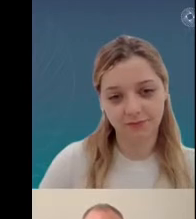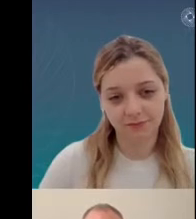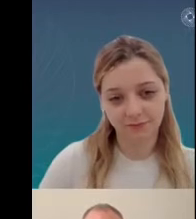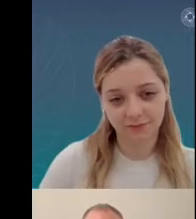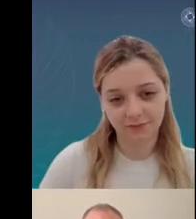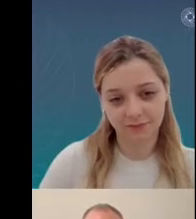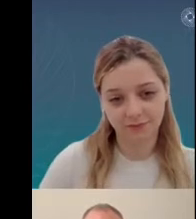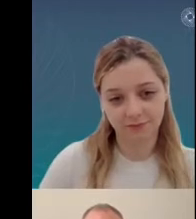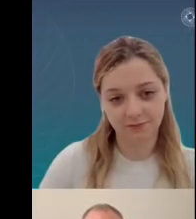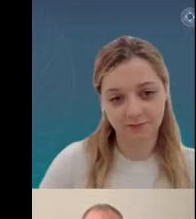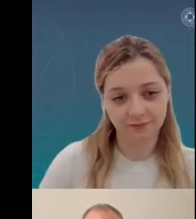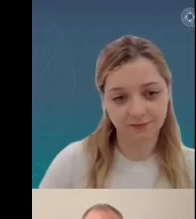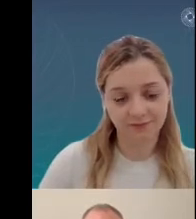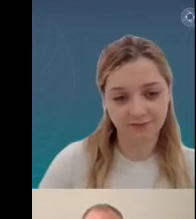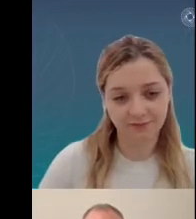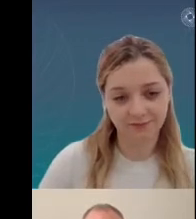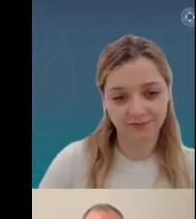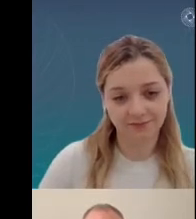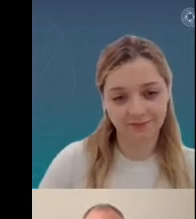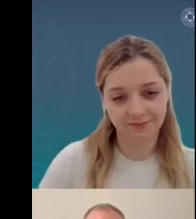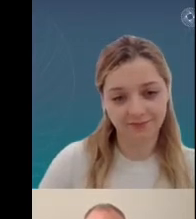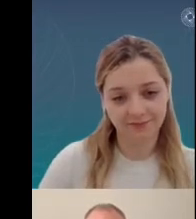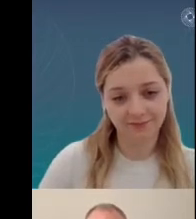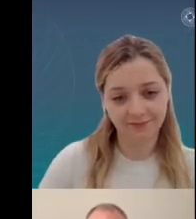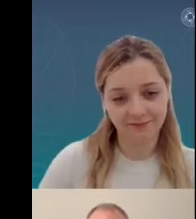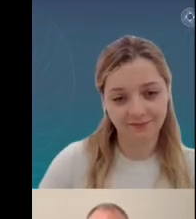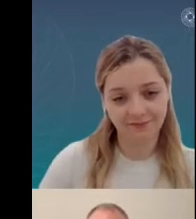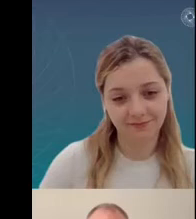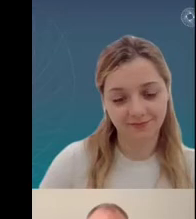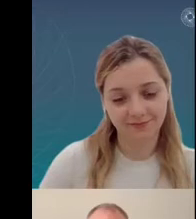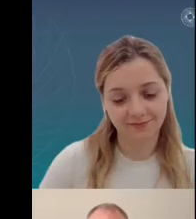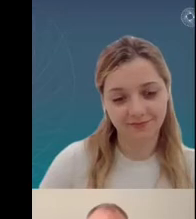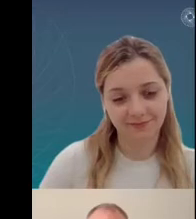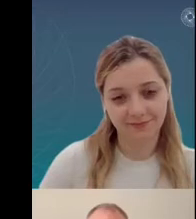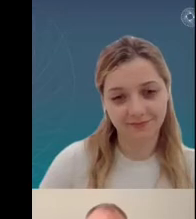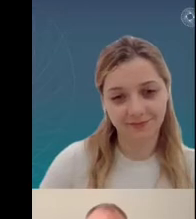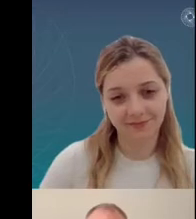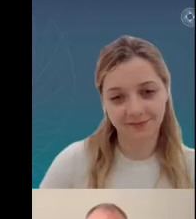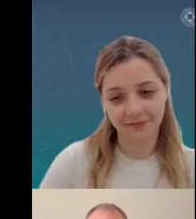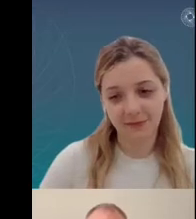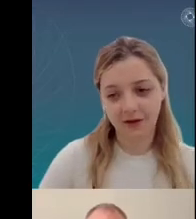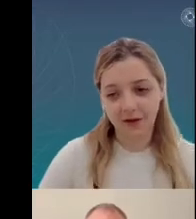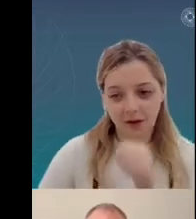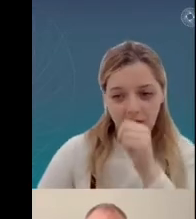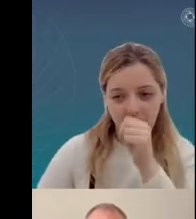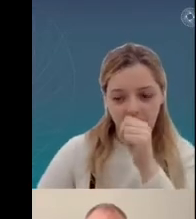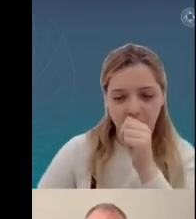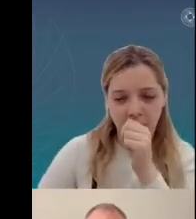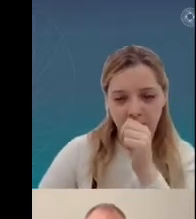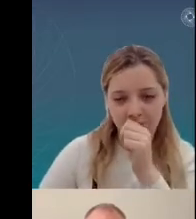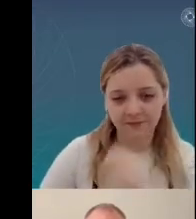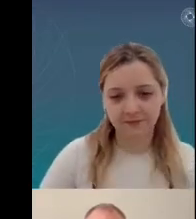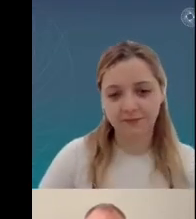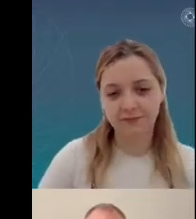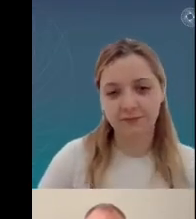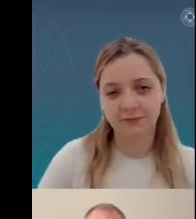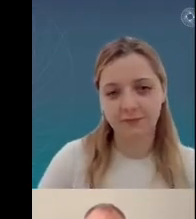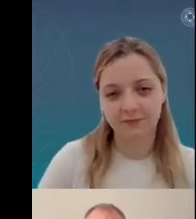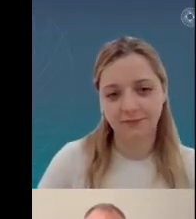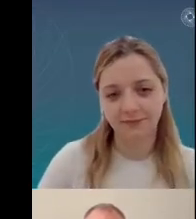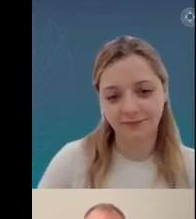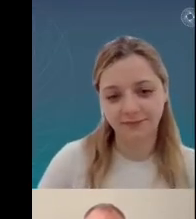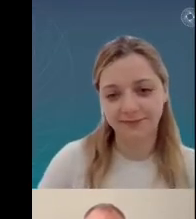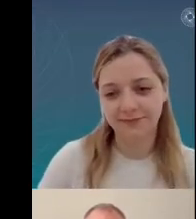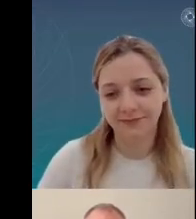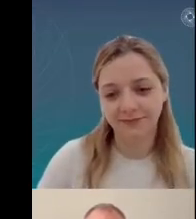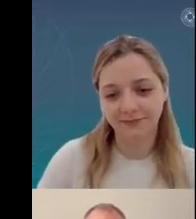for all associated with QQI. Hi there, I'm Andrew Brownlee, CEO of Solus, and I'd just like to wish